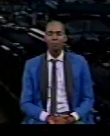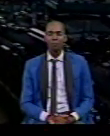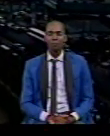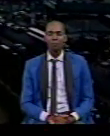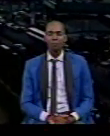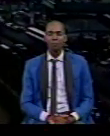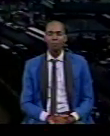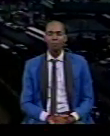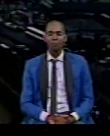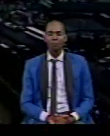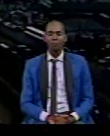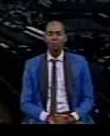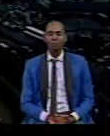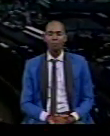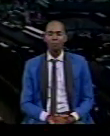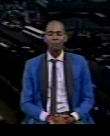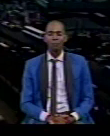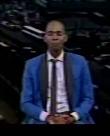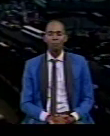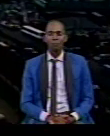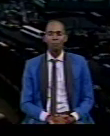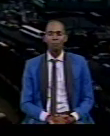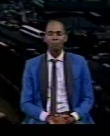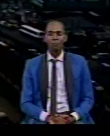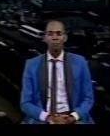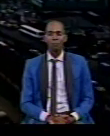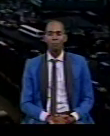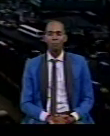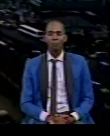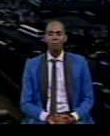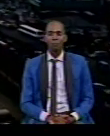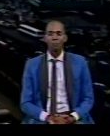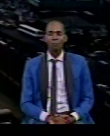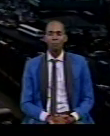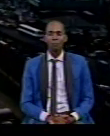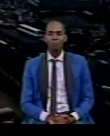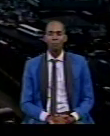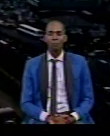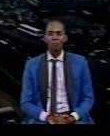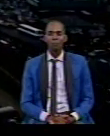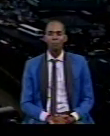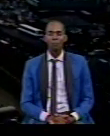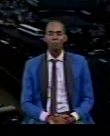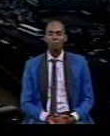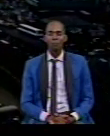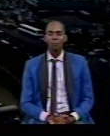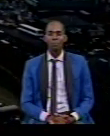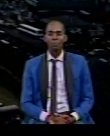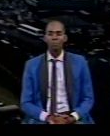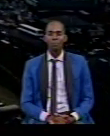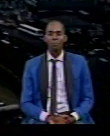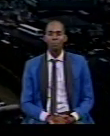on September 3, there'll be banquet for all the converts, those